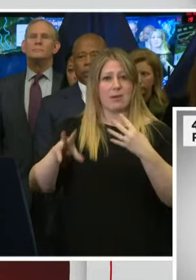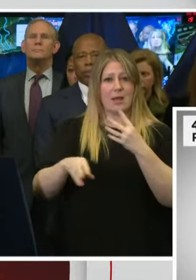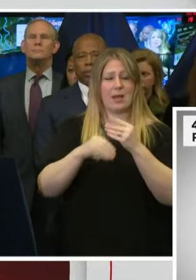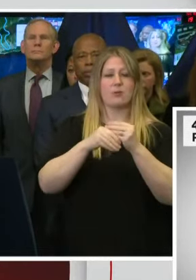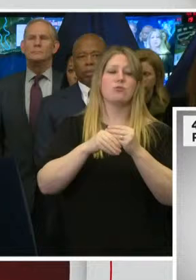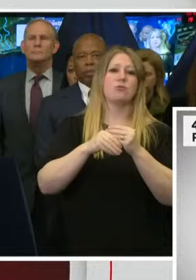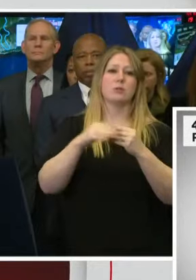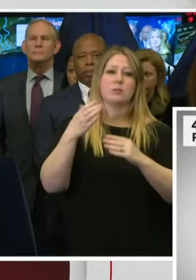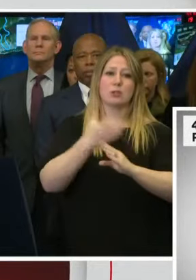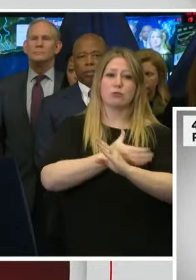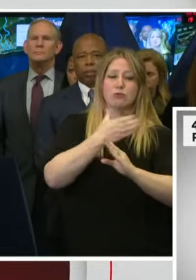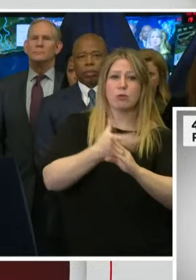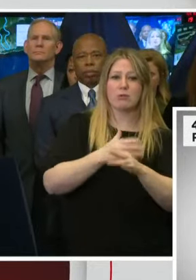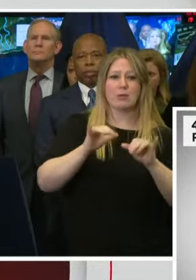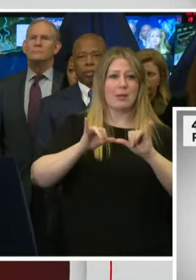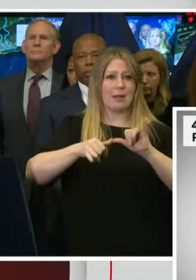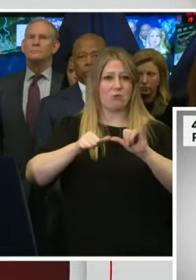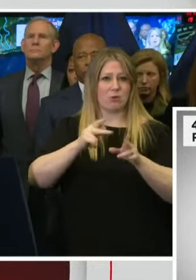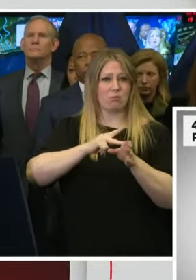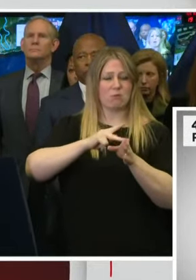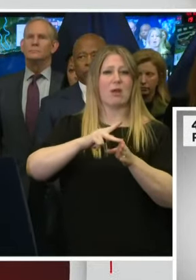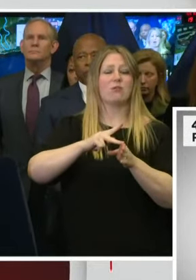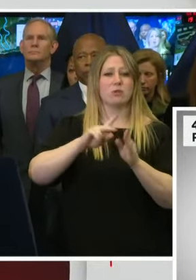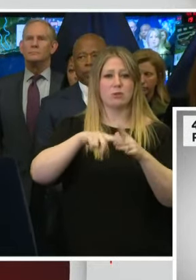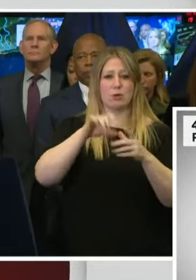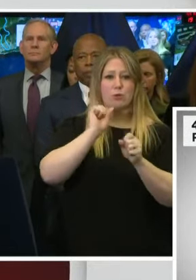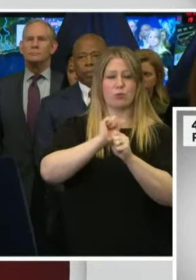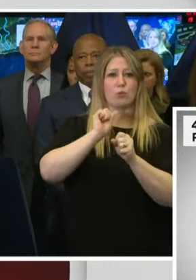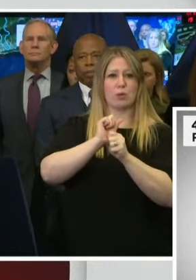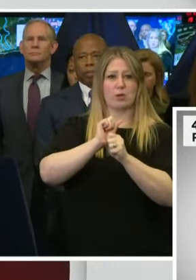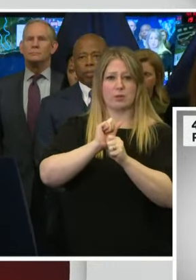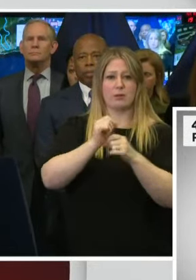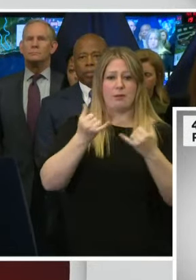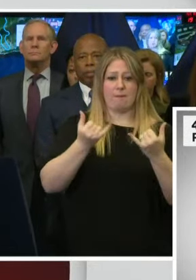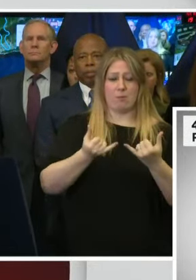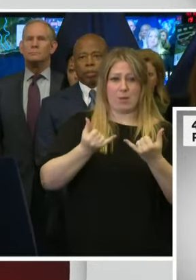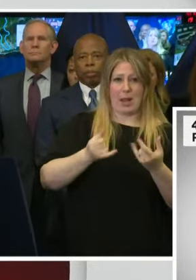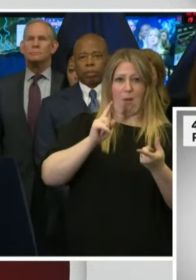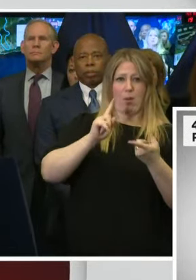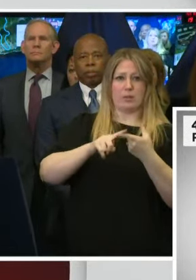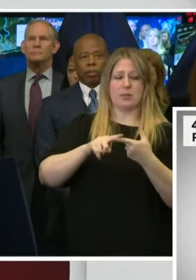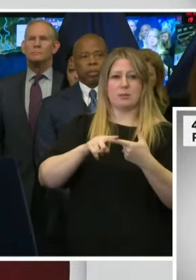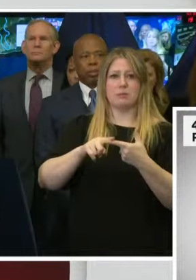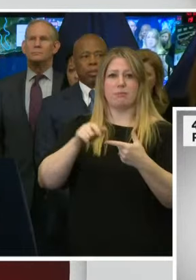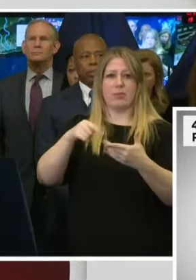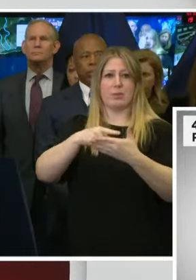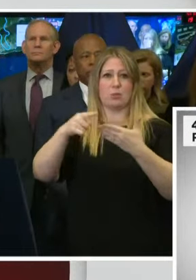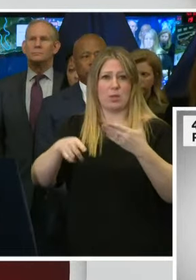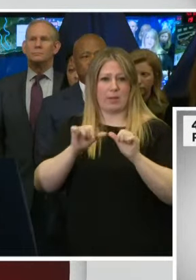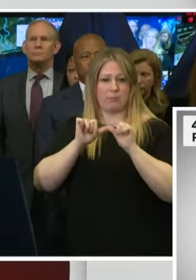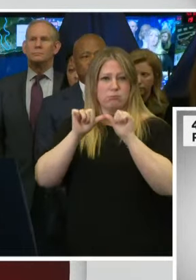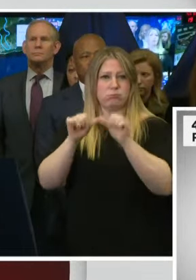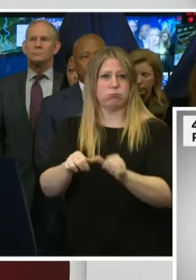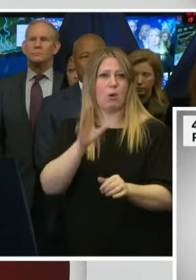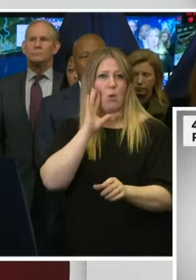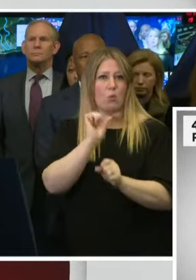engineering professionals from this point on over the weekend. So if reports do come in,